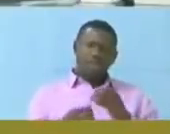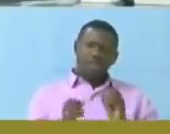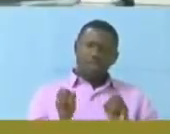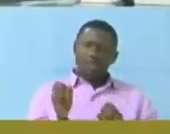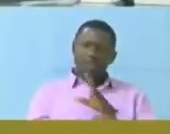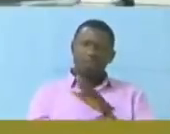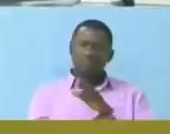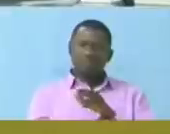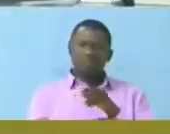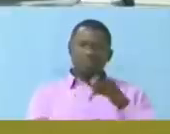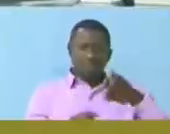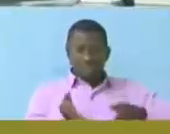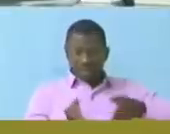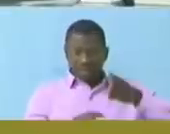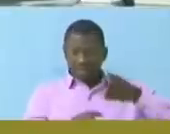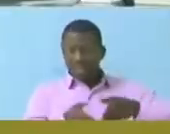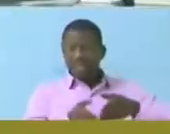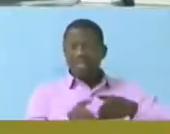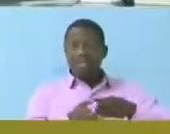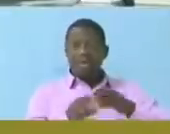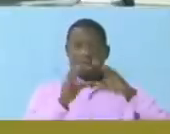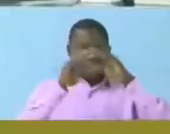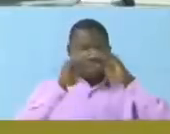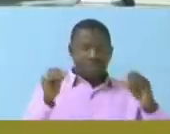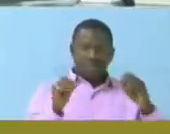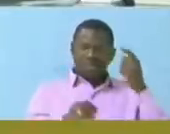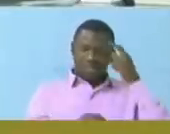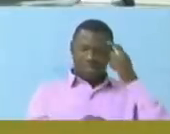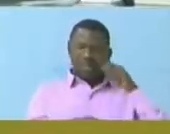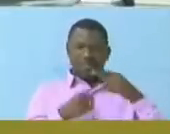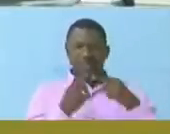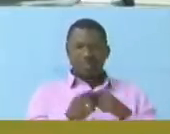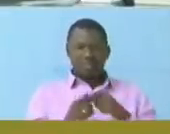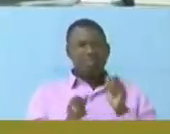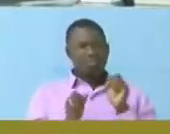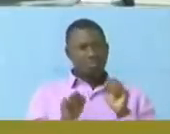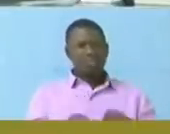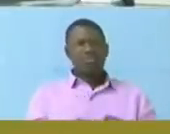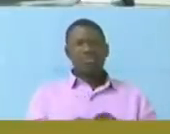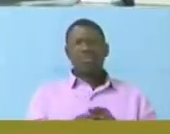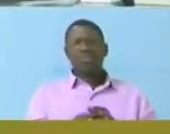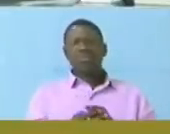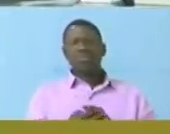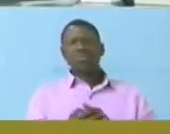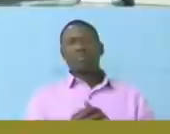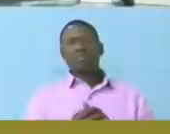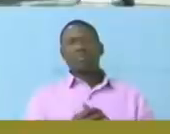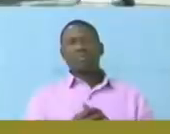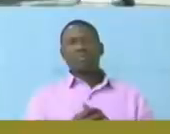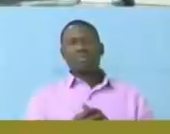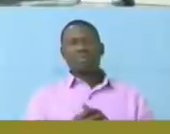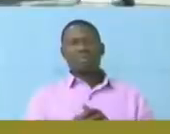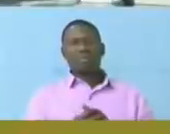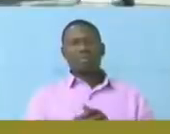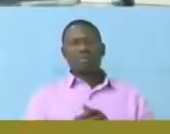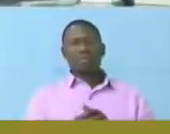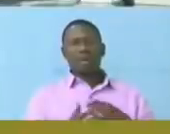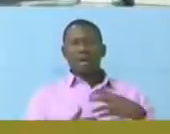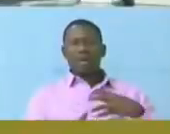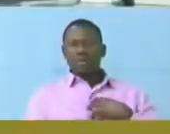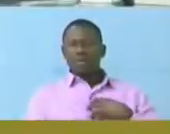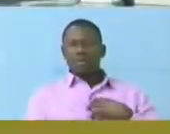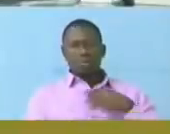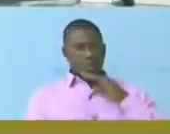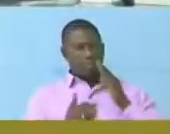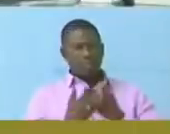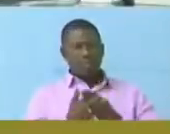I think he's going to be looked after." I want to believe that this is the person who was telling me to